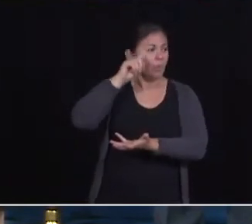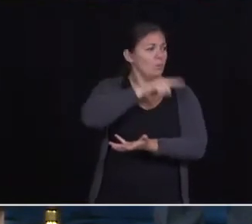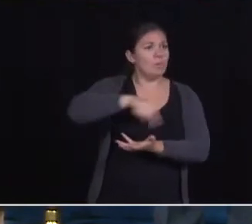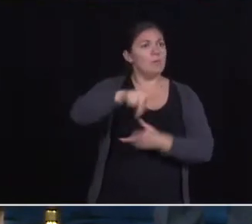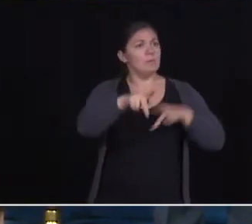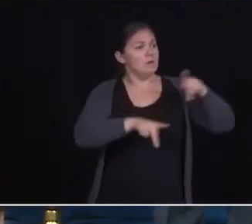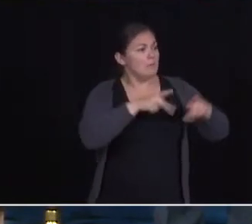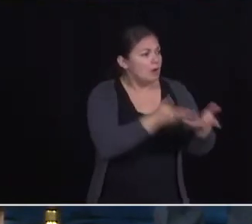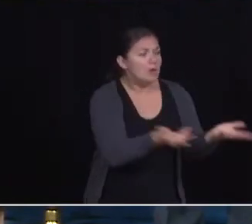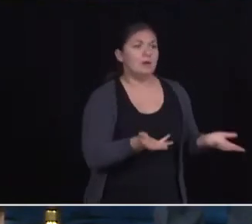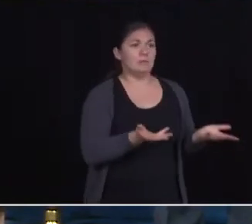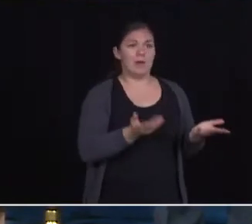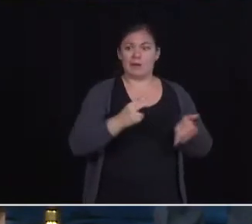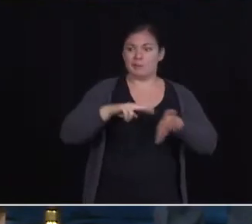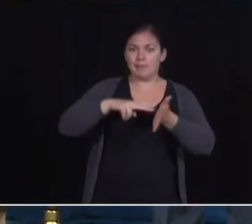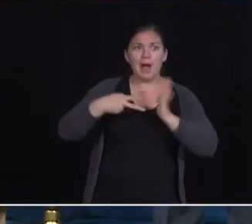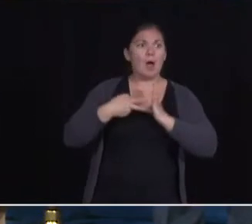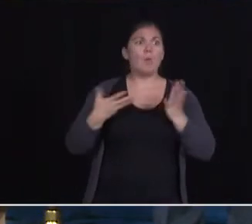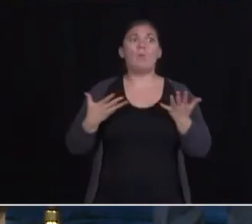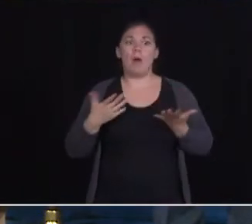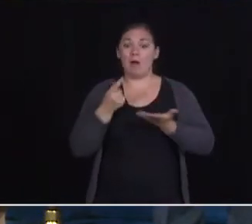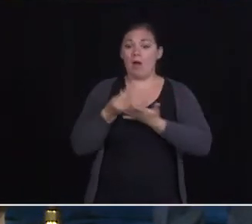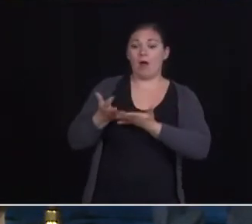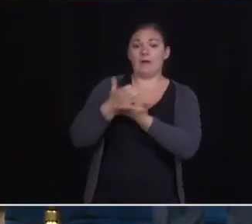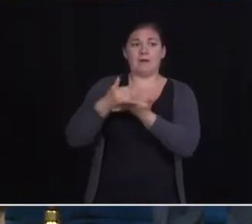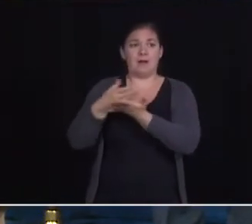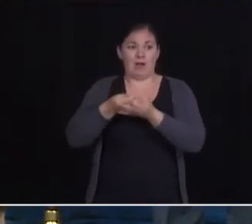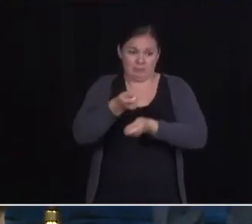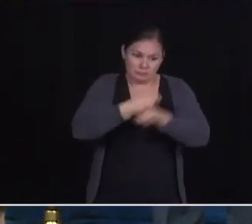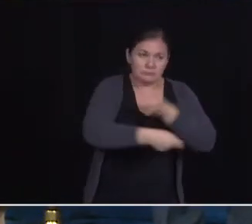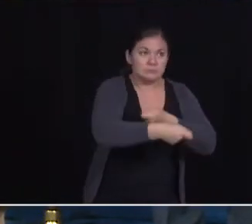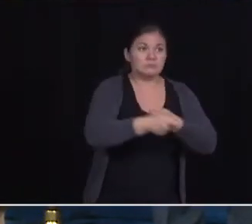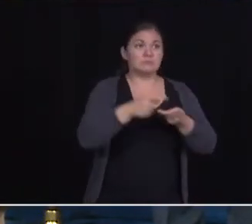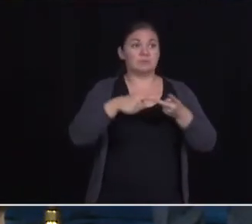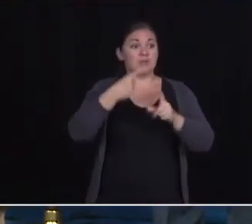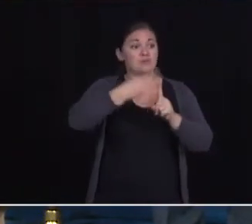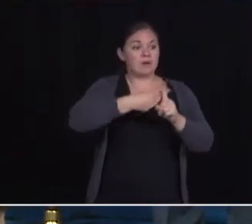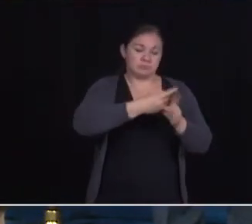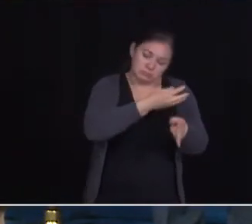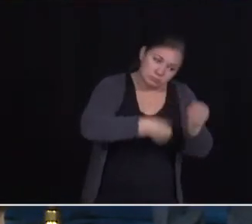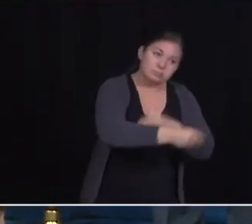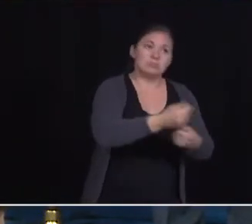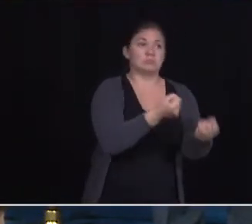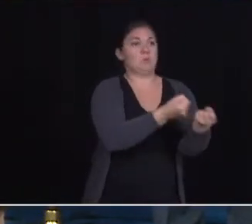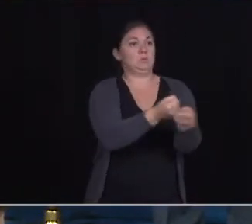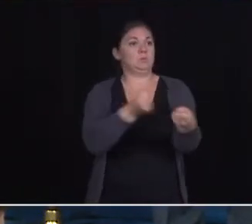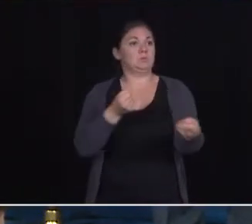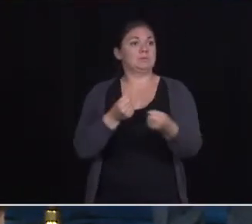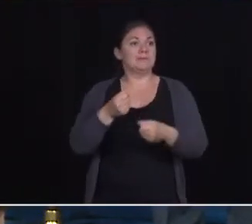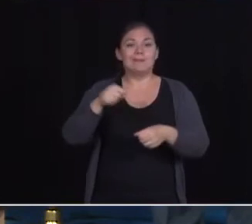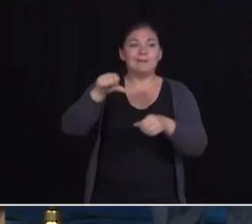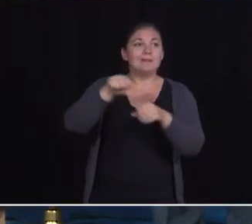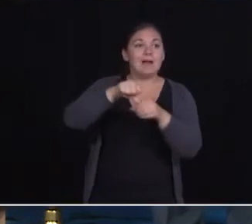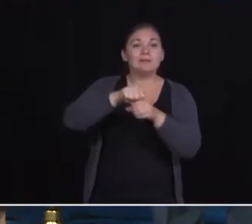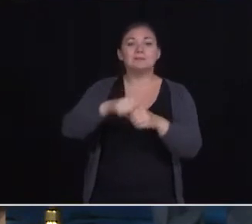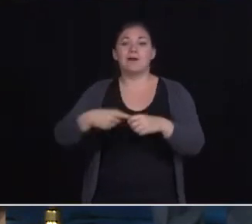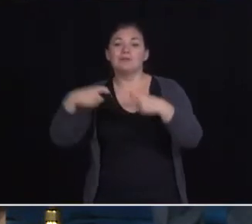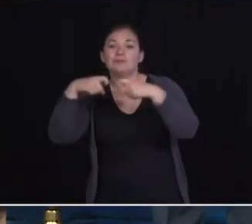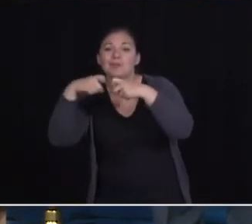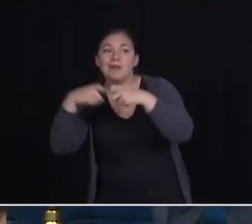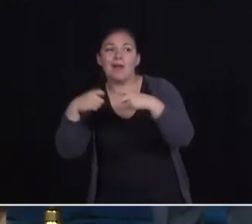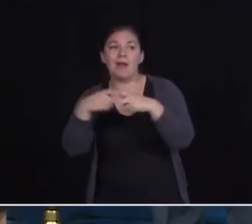subsidy, or us taking care of the hydro, the gas, any overhead costs that these folks